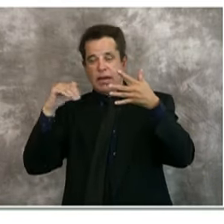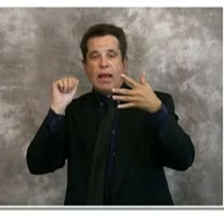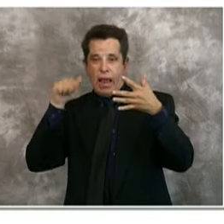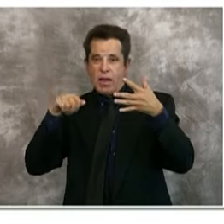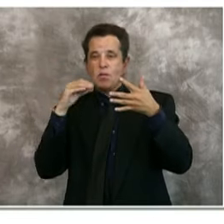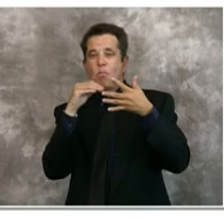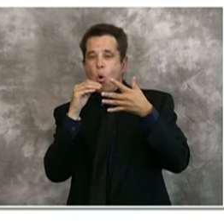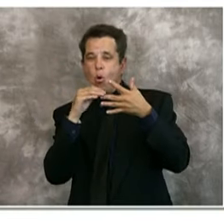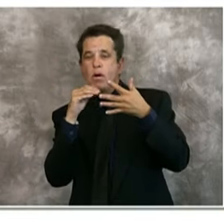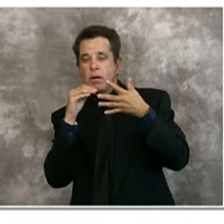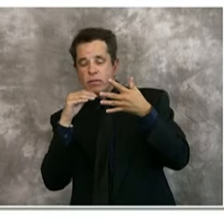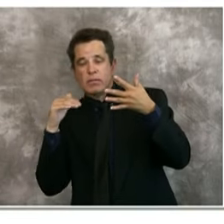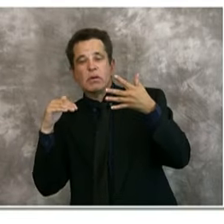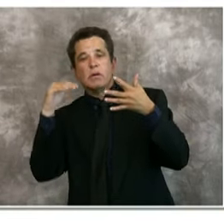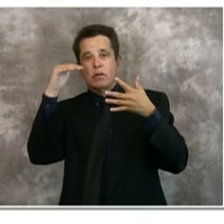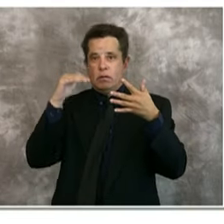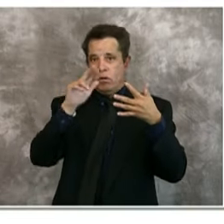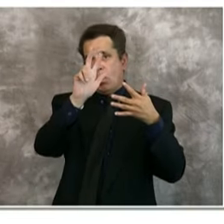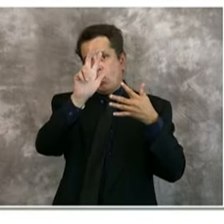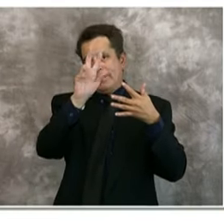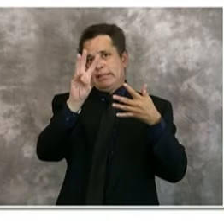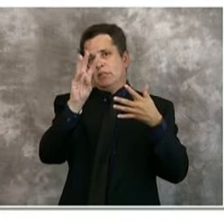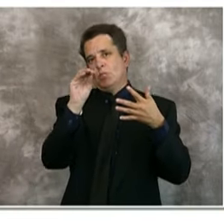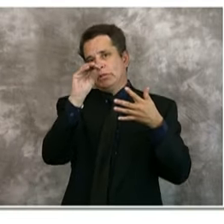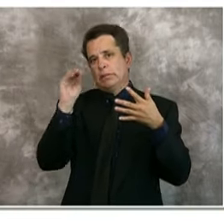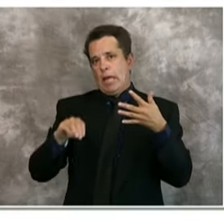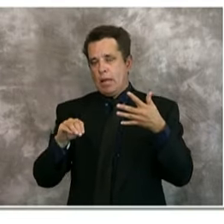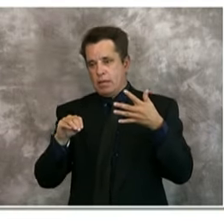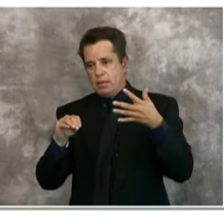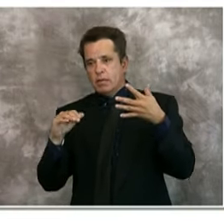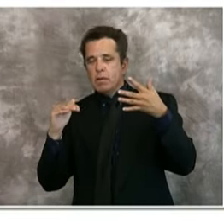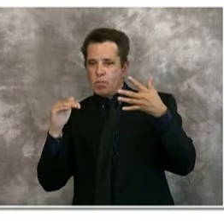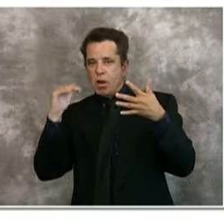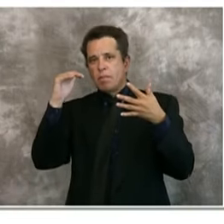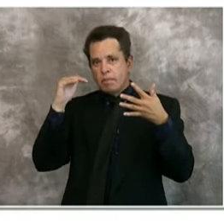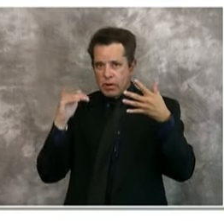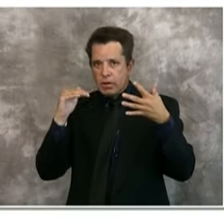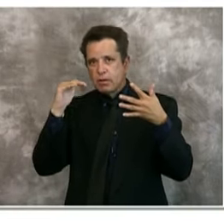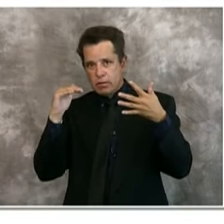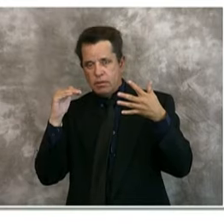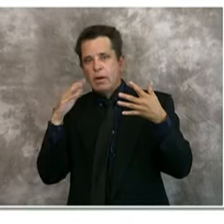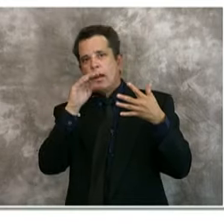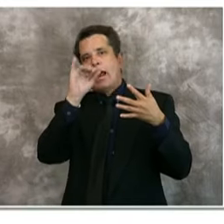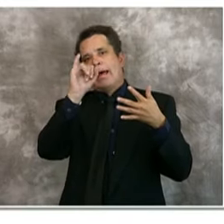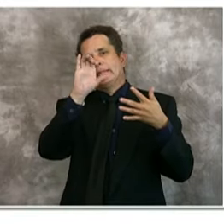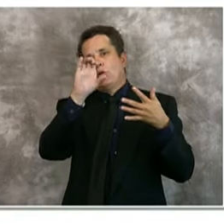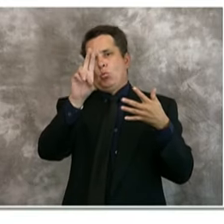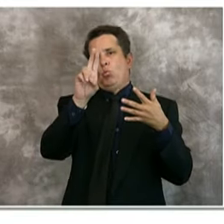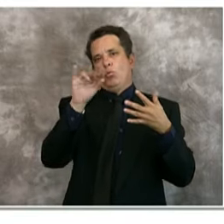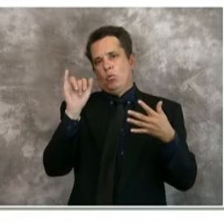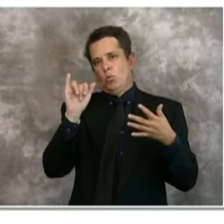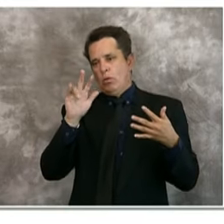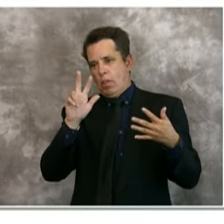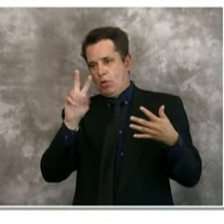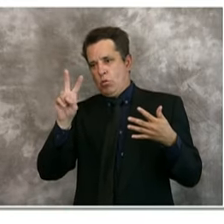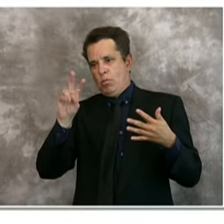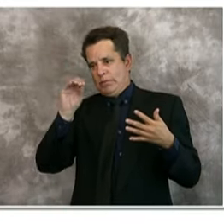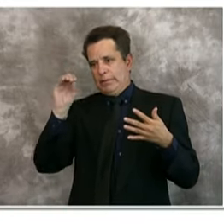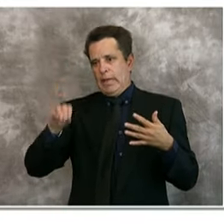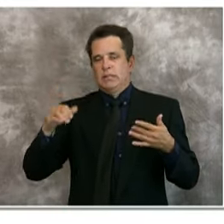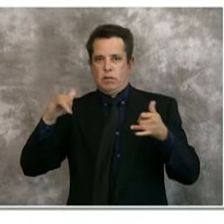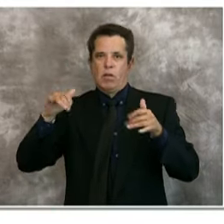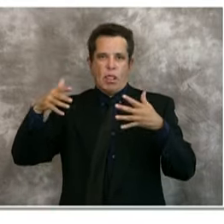36%, which is slightly above where we want to be at 35%, and for ICU admissions at